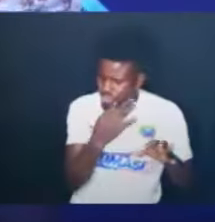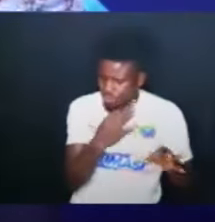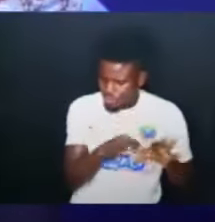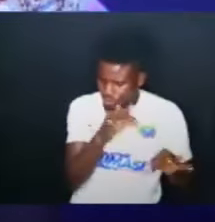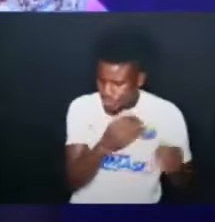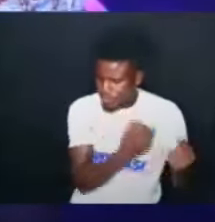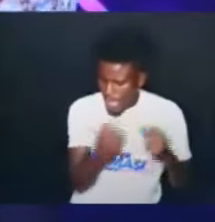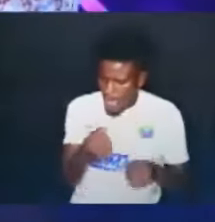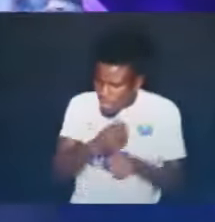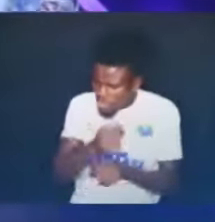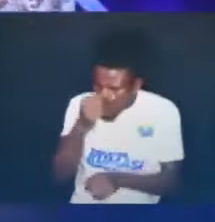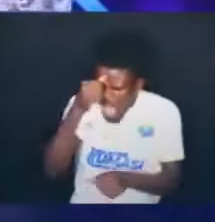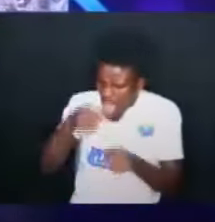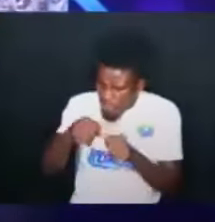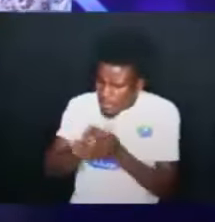now